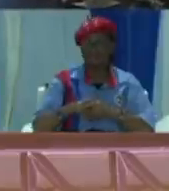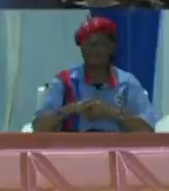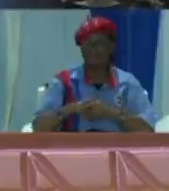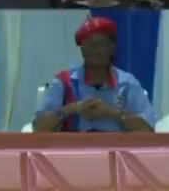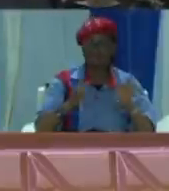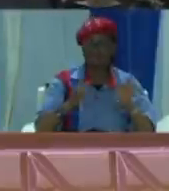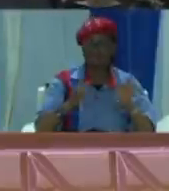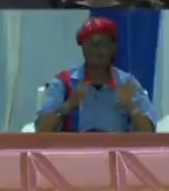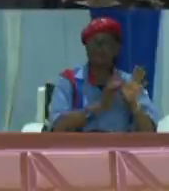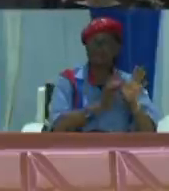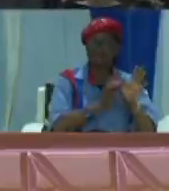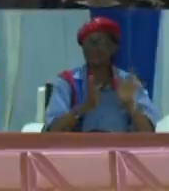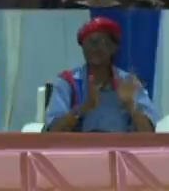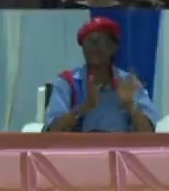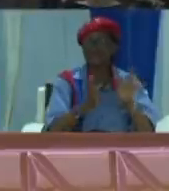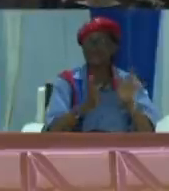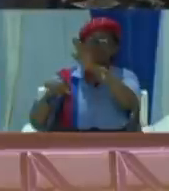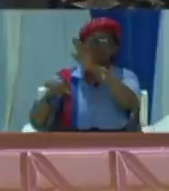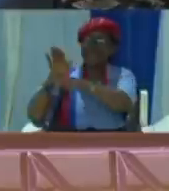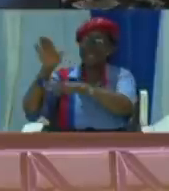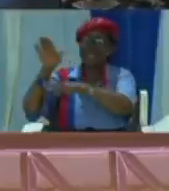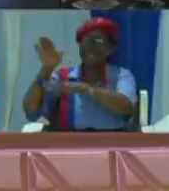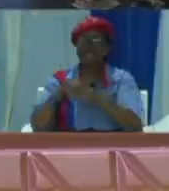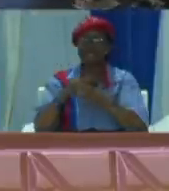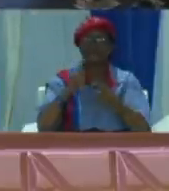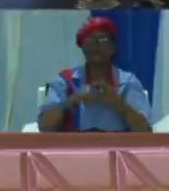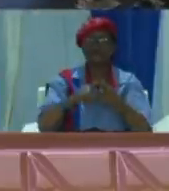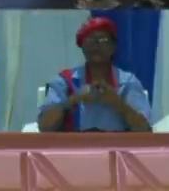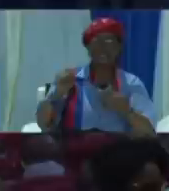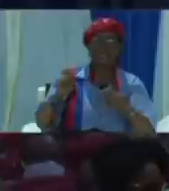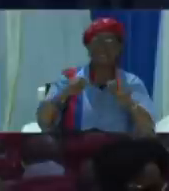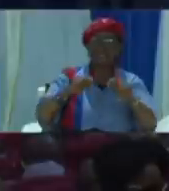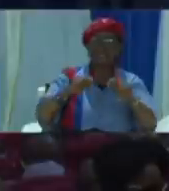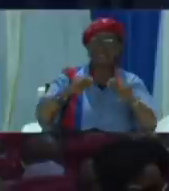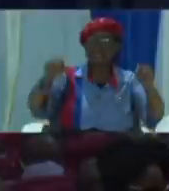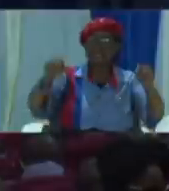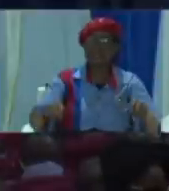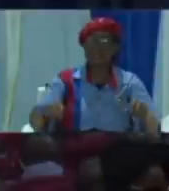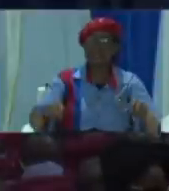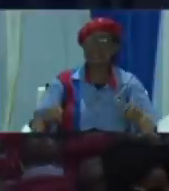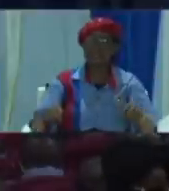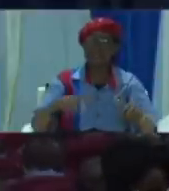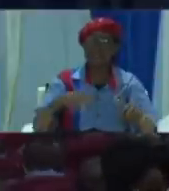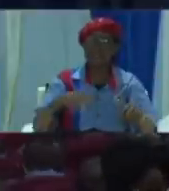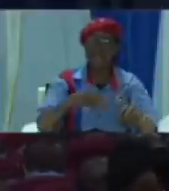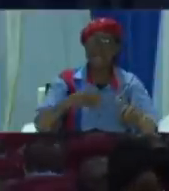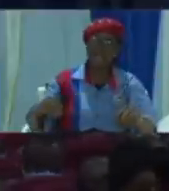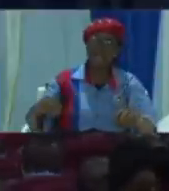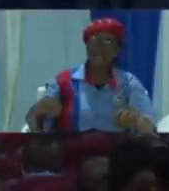Jesus stepped into the temple. Yes, there's a new temple. And the hand that had been